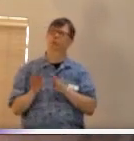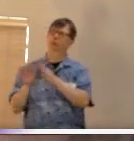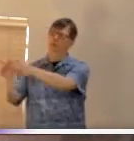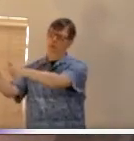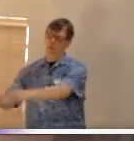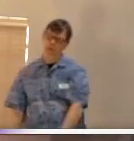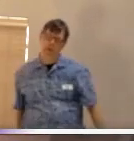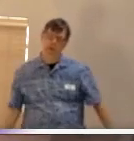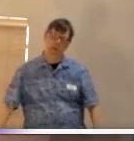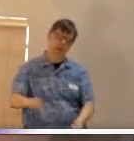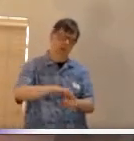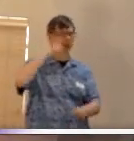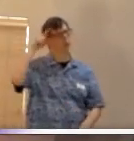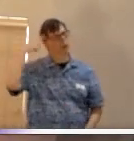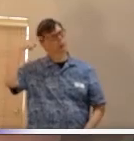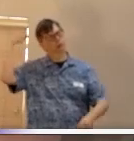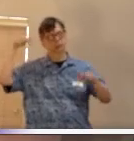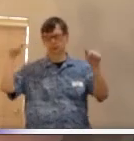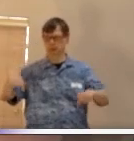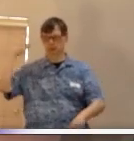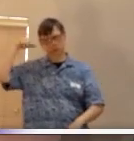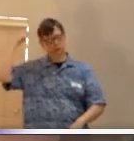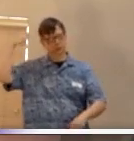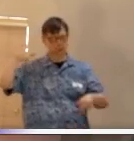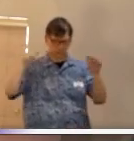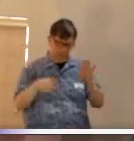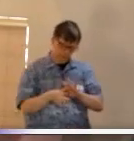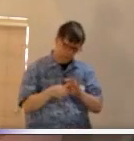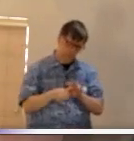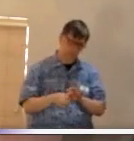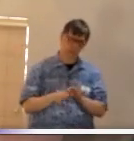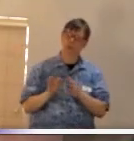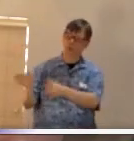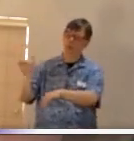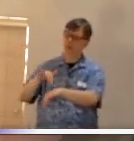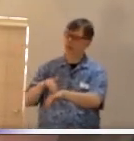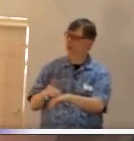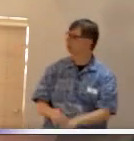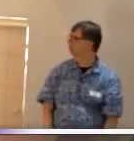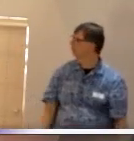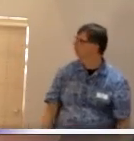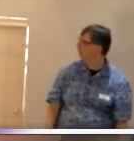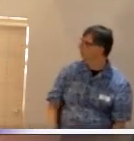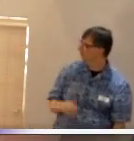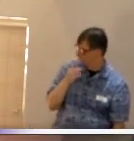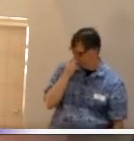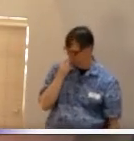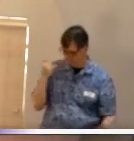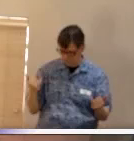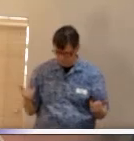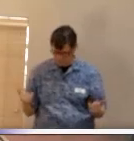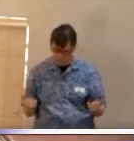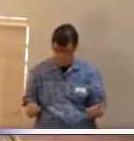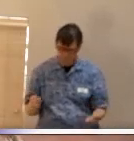and there are crazy things going on. So my suggestion isn't that, you know, you drew the abuser. That is not what I'm suggesting. What I'm suggesting